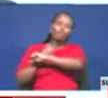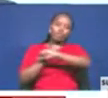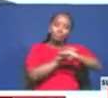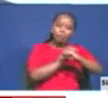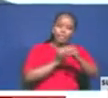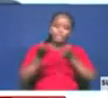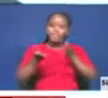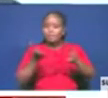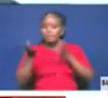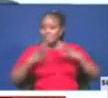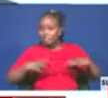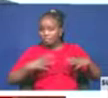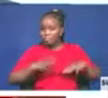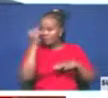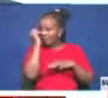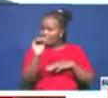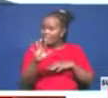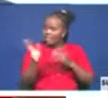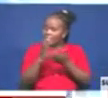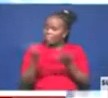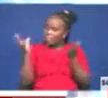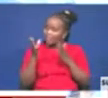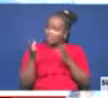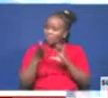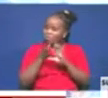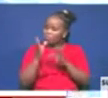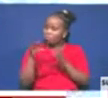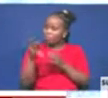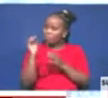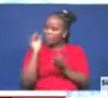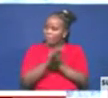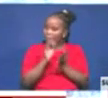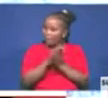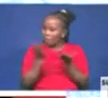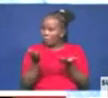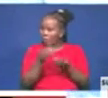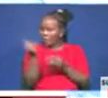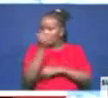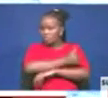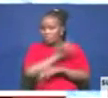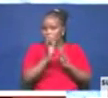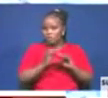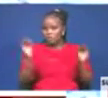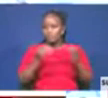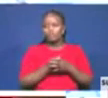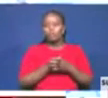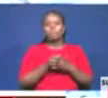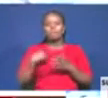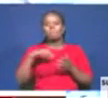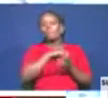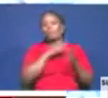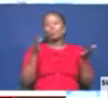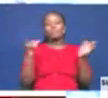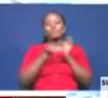they don't get auctioned, and more so after they've done business with the government. We are where we are because of individual decisions